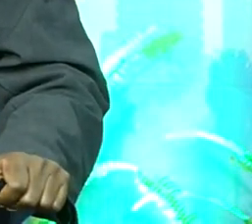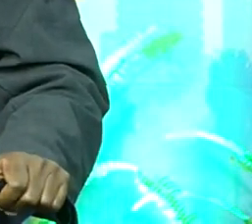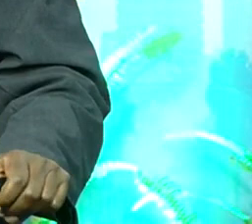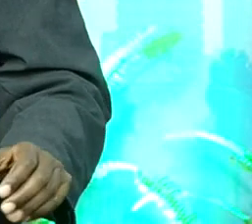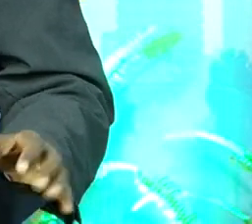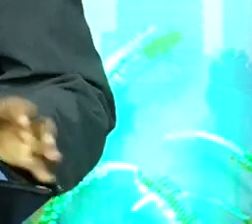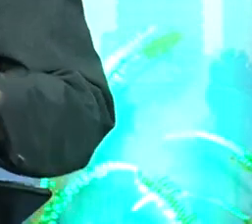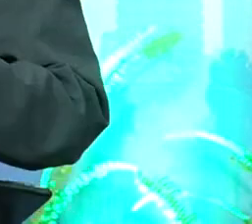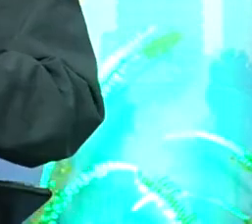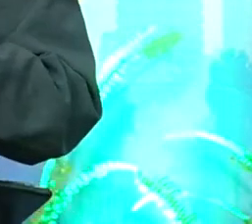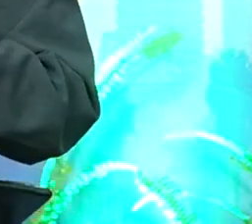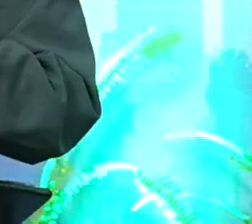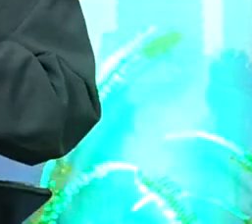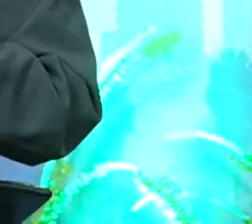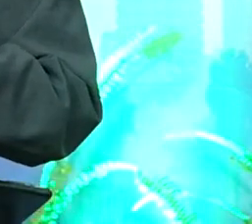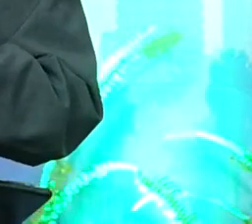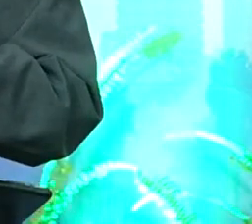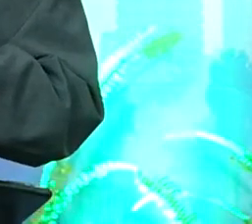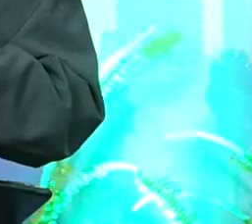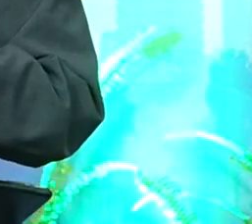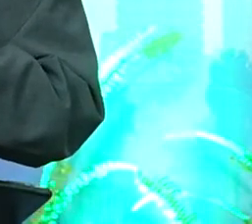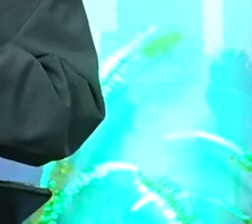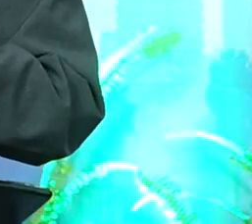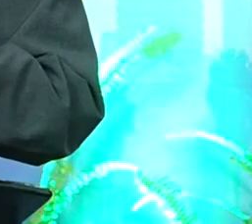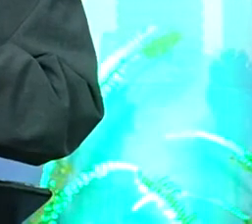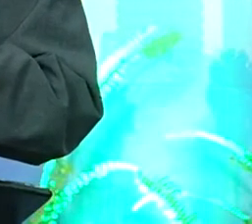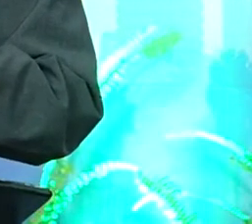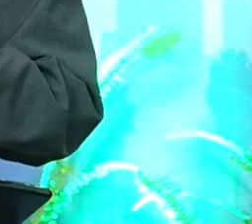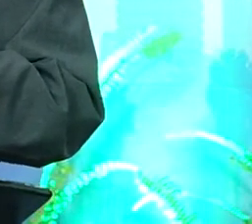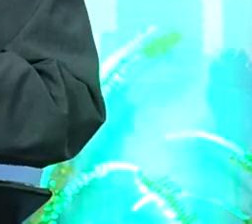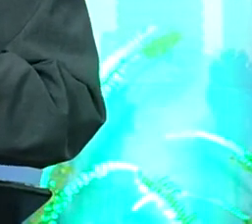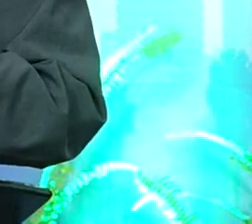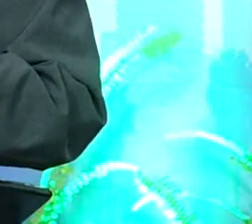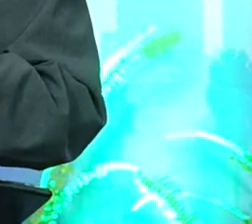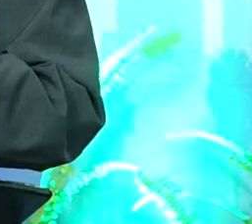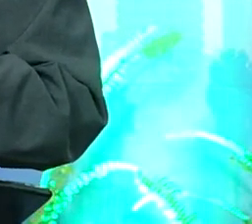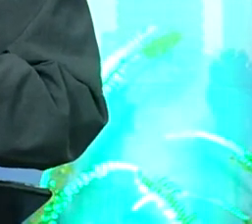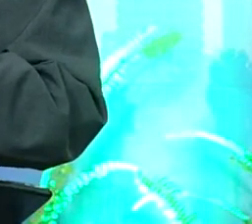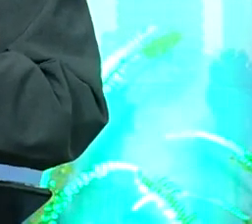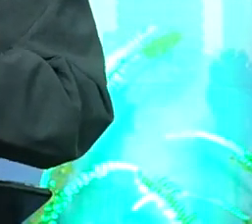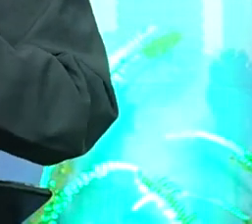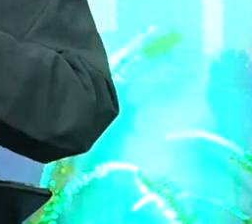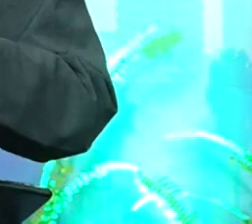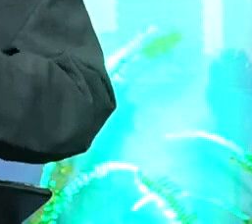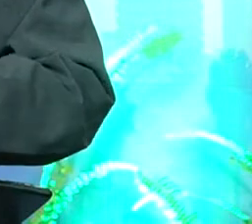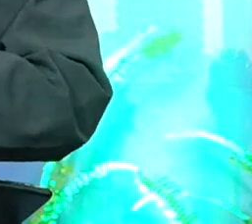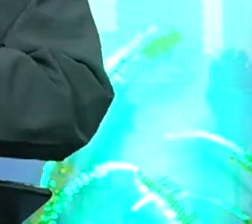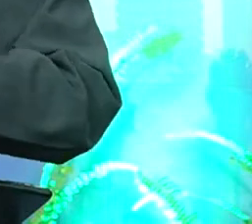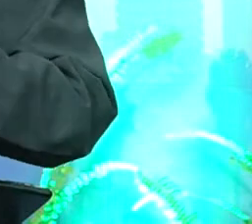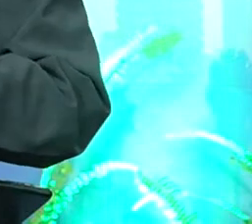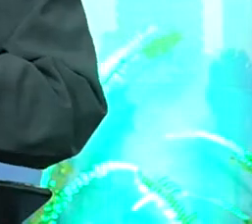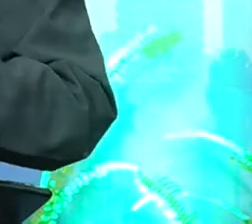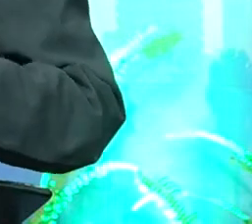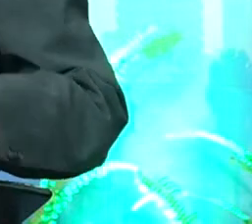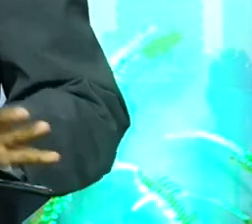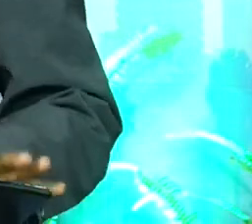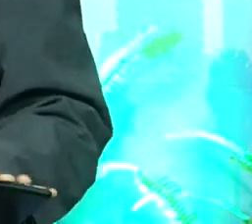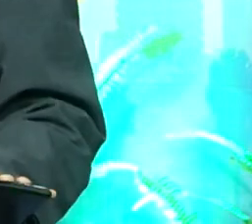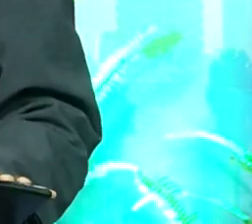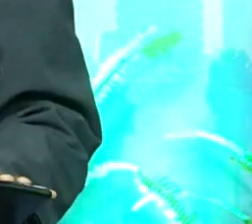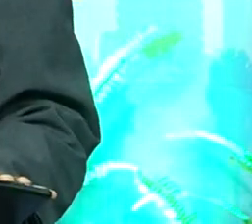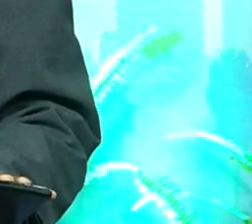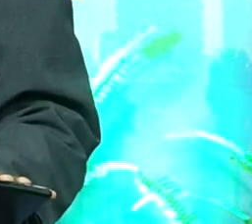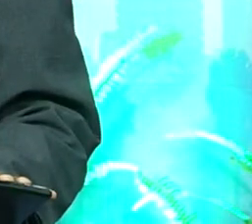Then as I went there, the husband was there, the mother-in-law was there, but she seems to be